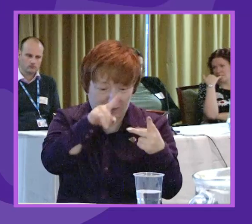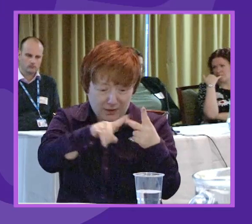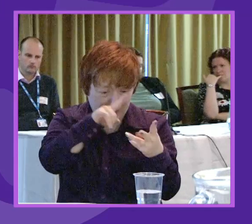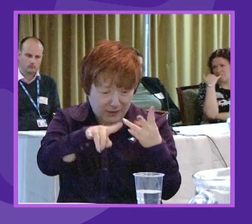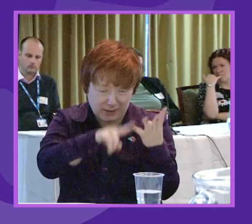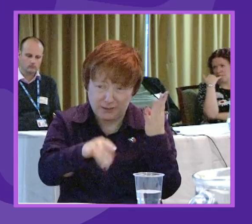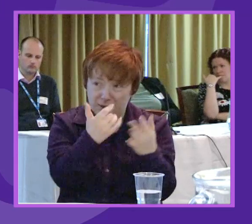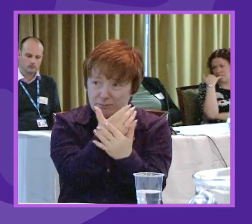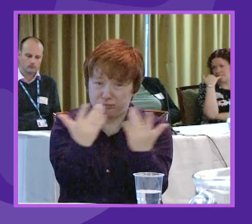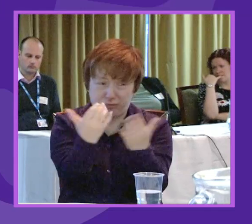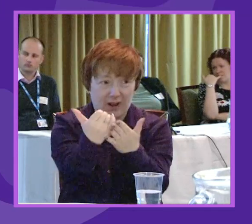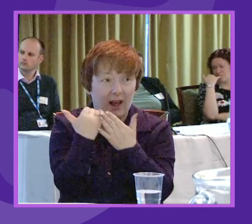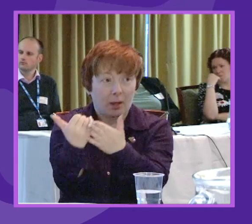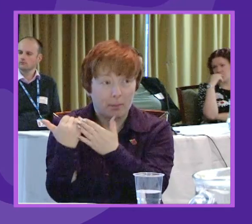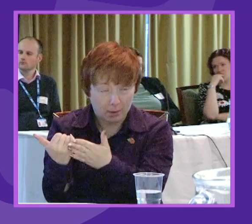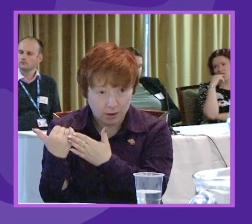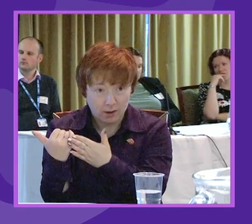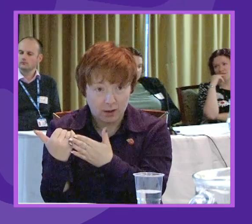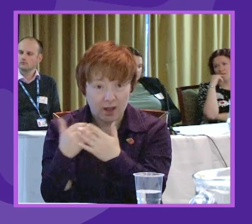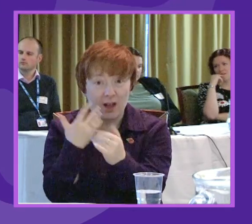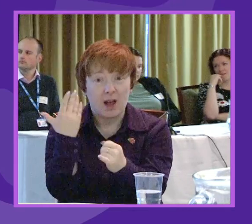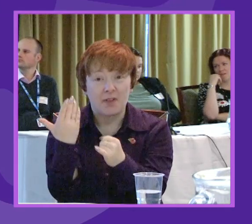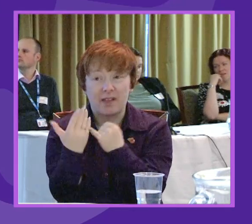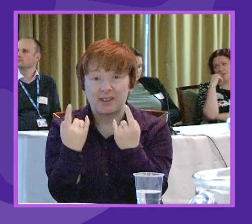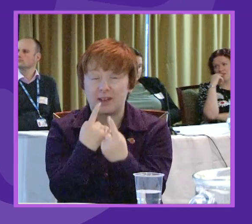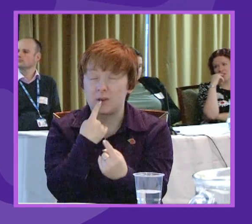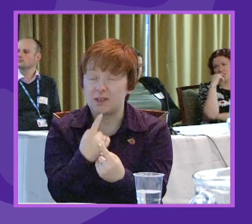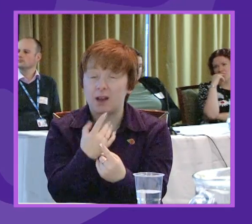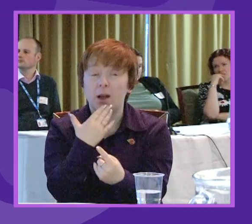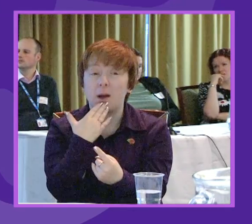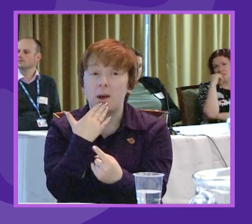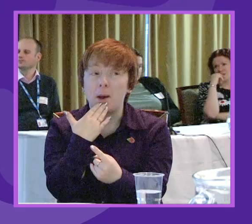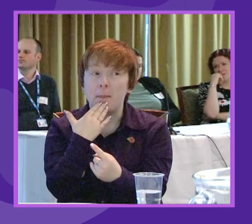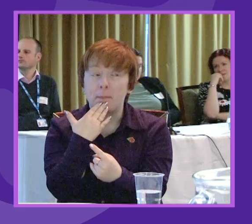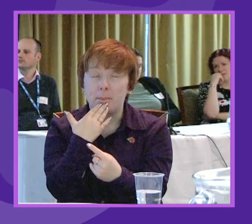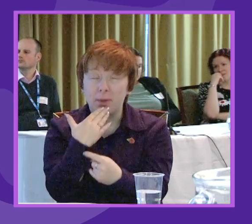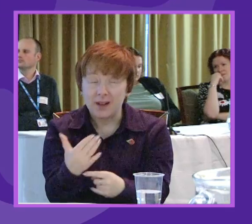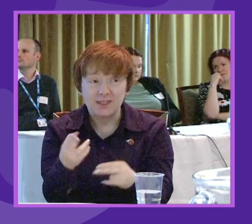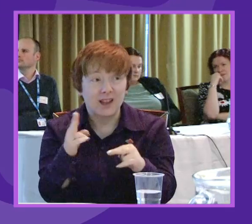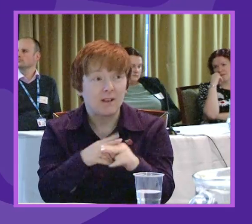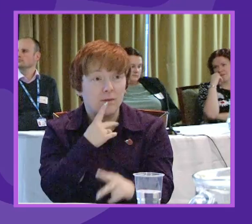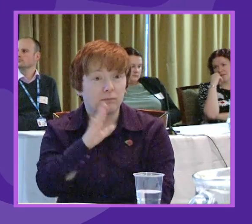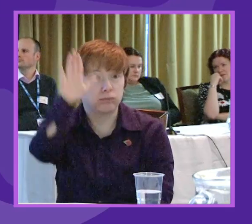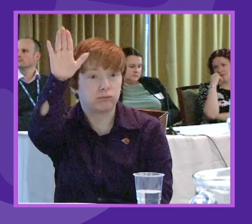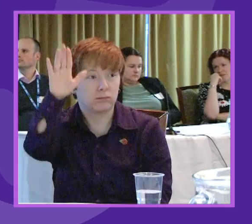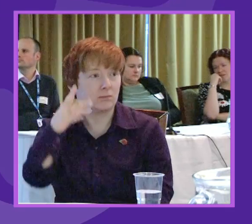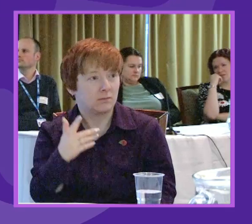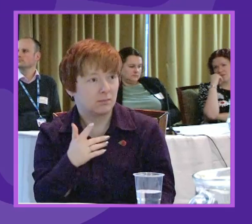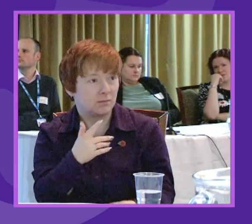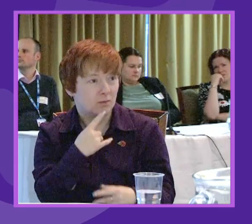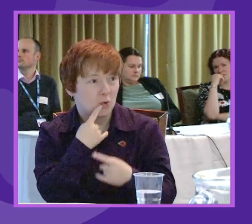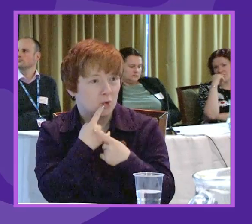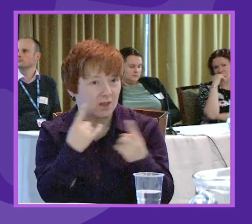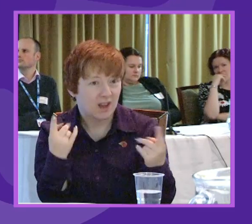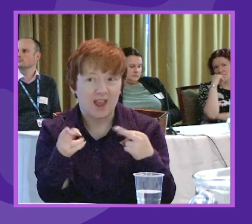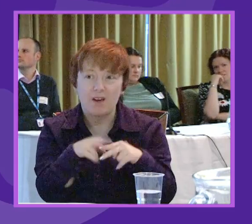so fortunate to have all that stuff. And lastly, please, when you speak up, make sure,